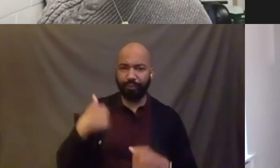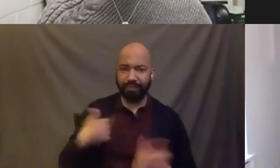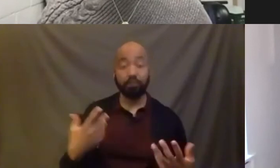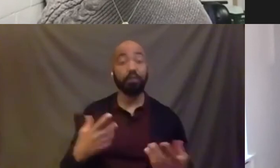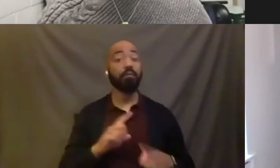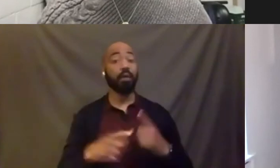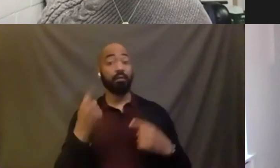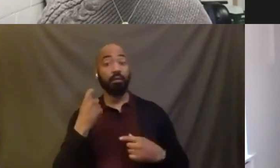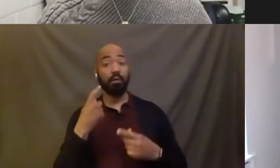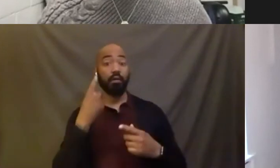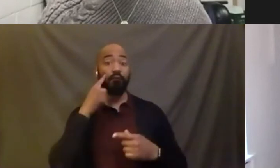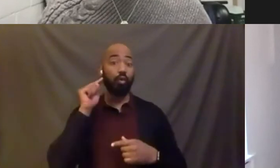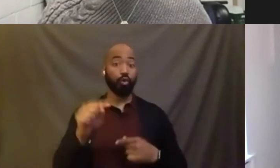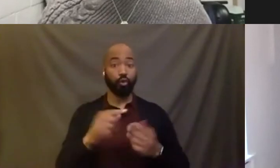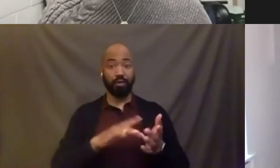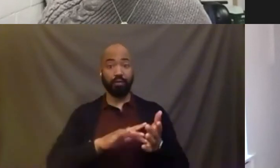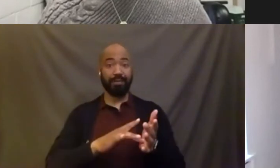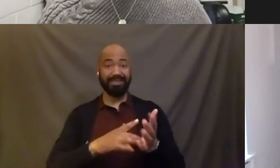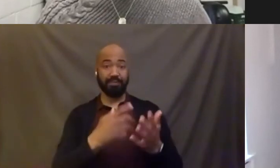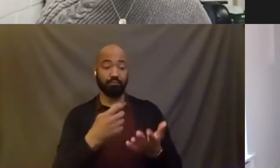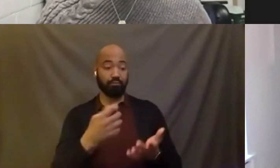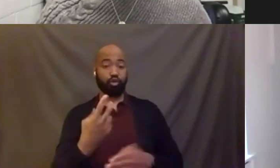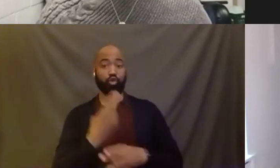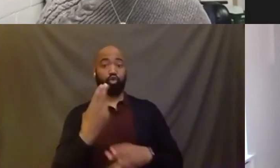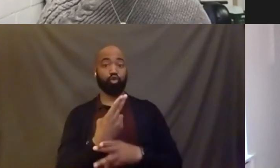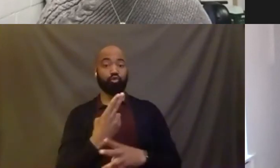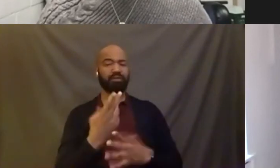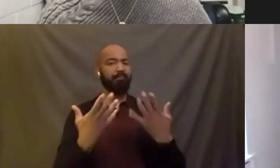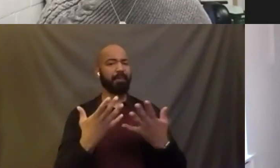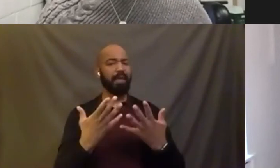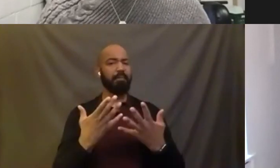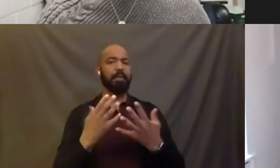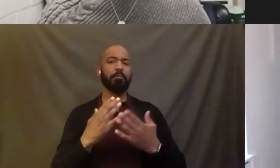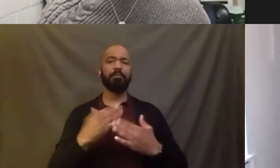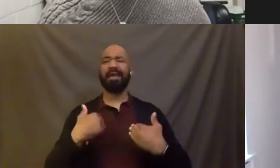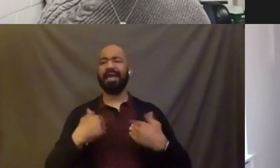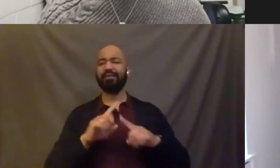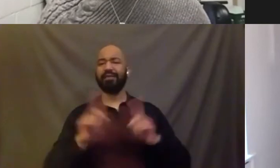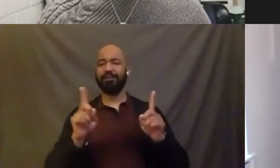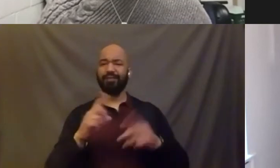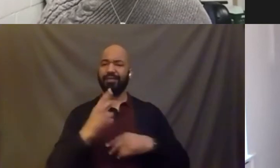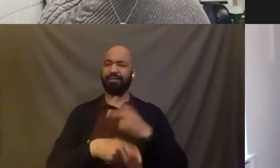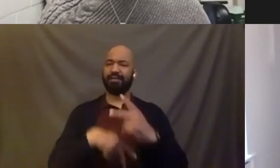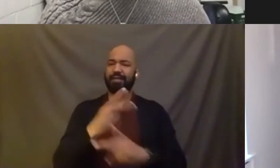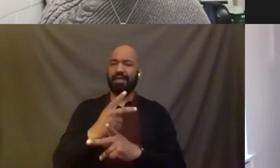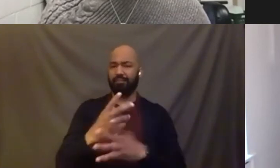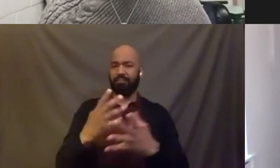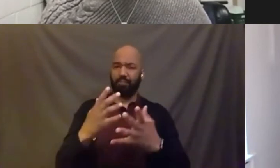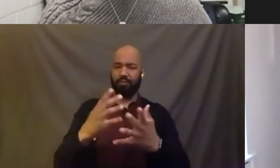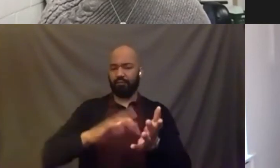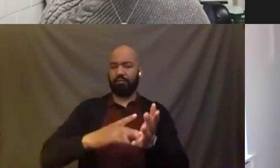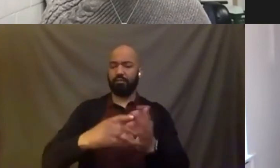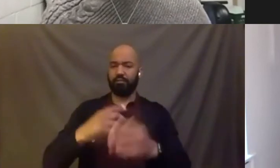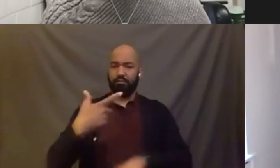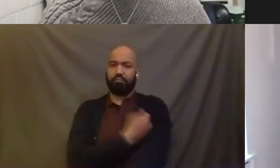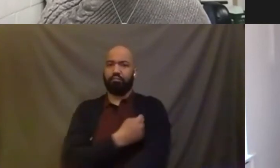medications that you're on precludes you from getting it at a certain time. People who have food allergies, there's no egg, there's no latex, there's nothing in these vaccines. So